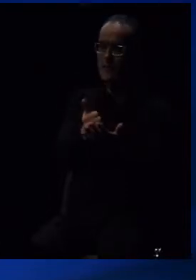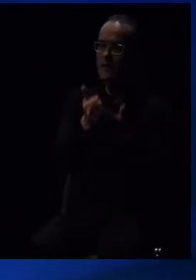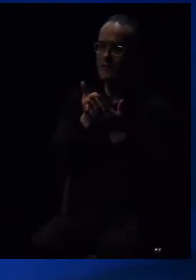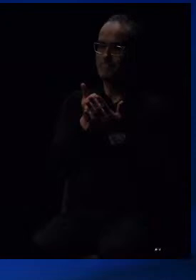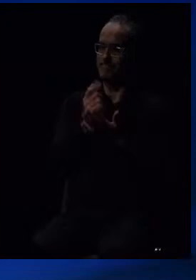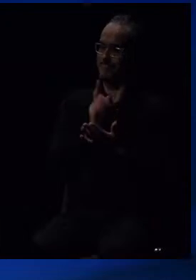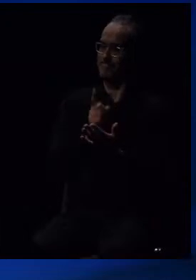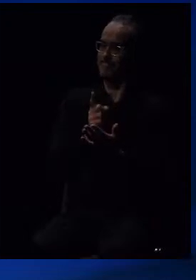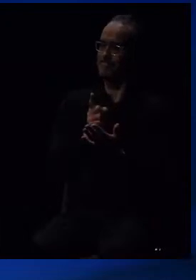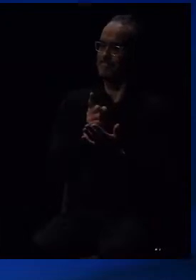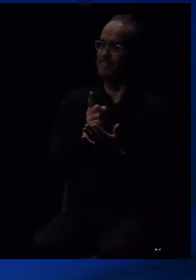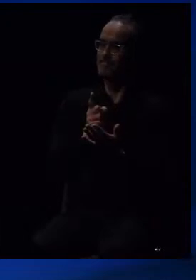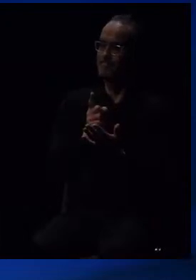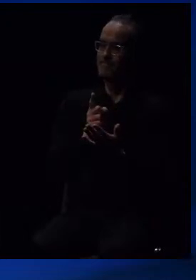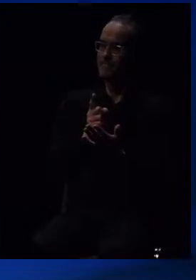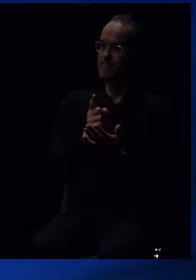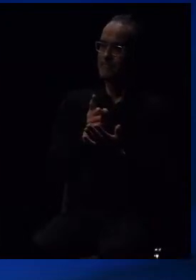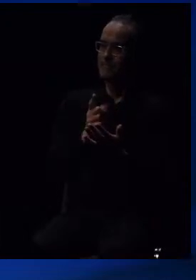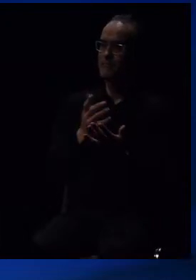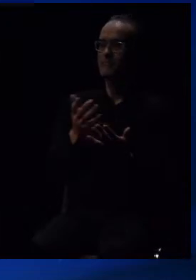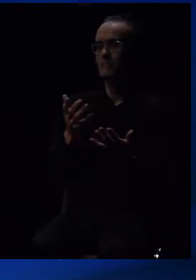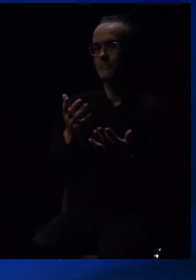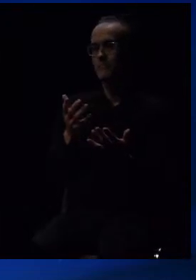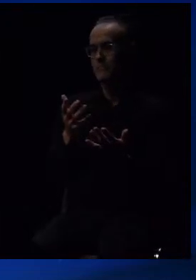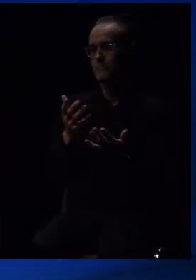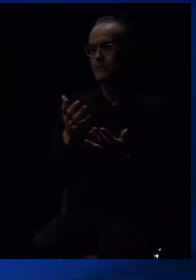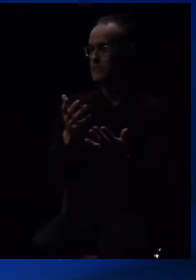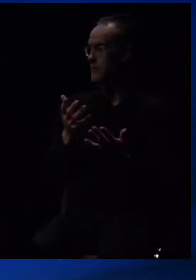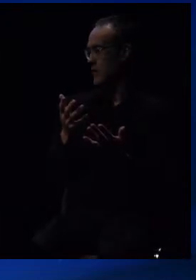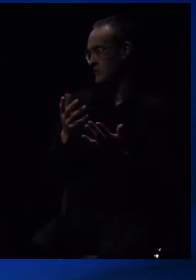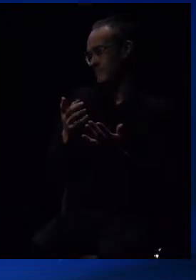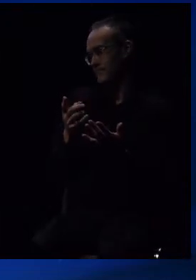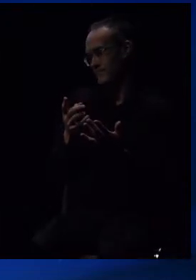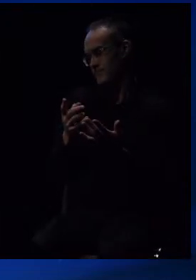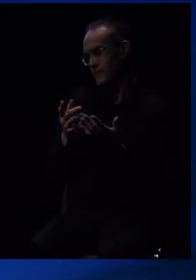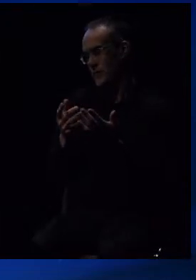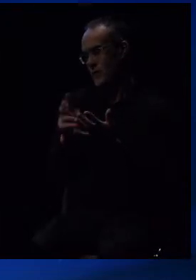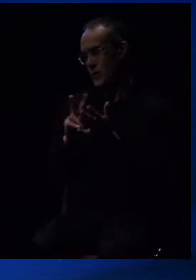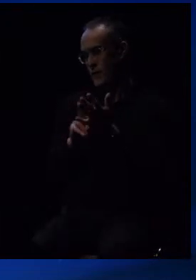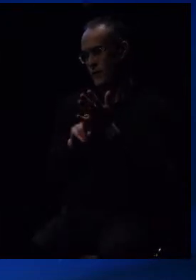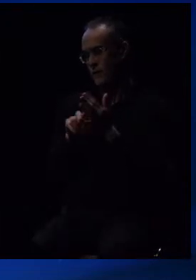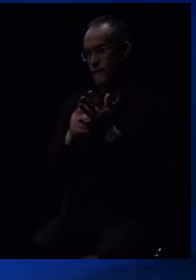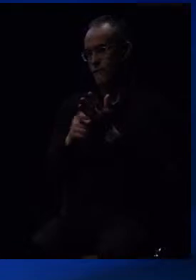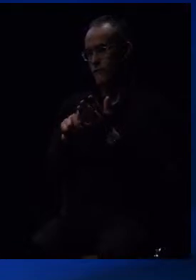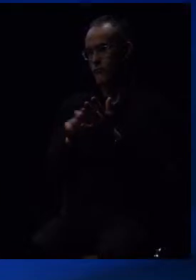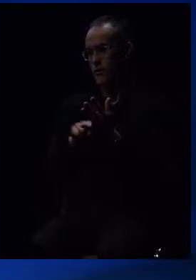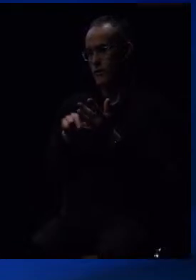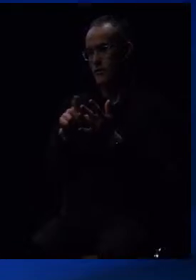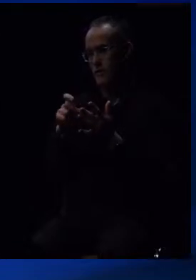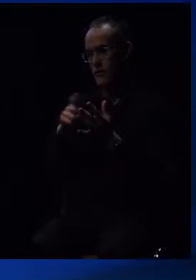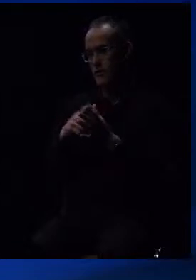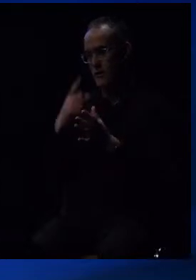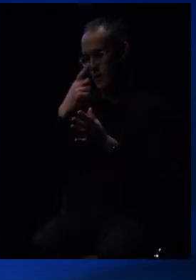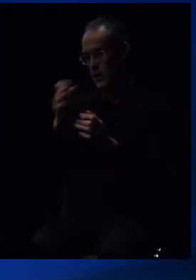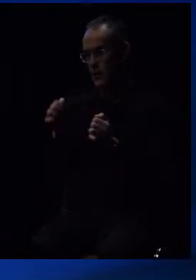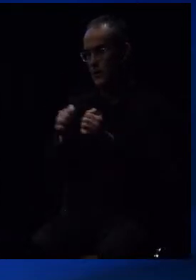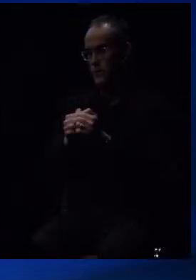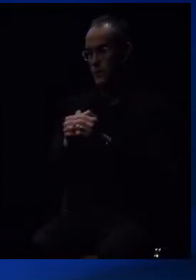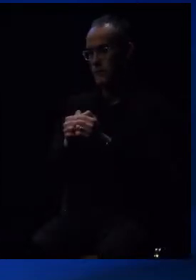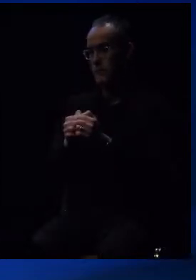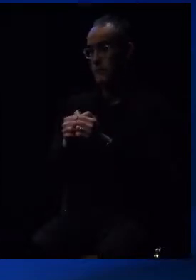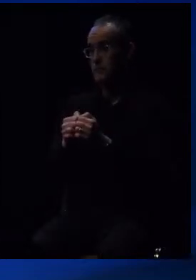Yeah, it's always Veronica can confirm that it's always like,